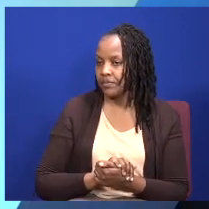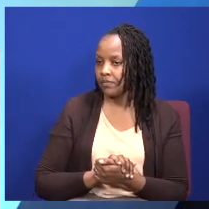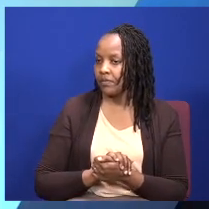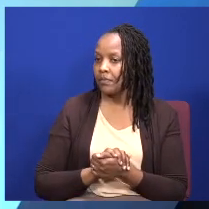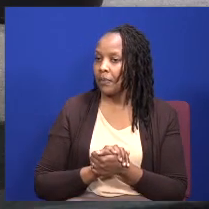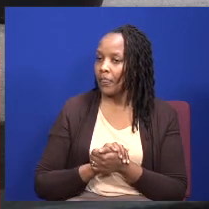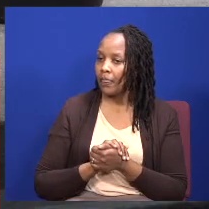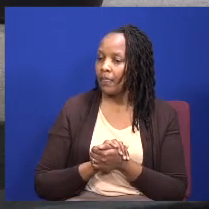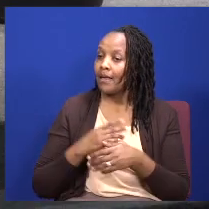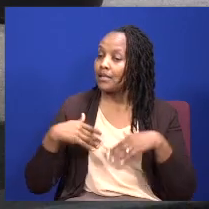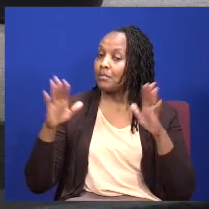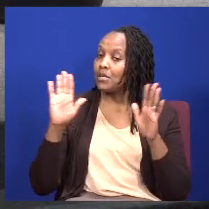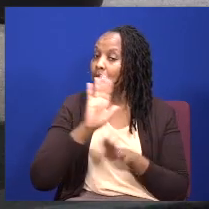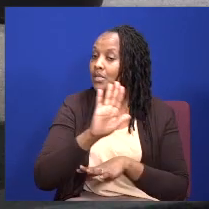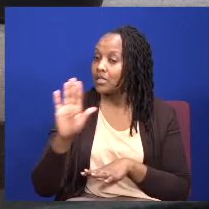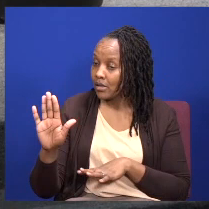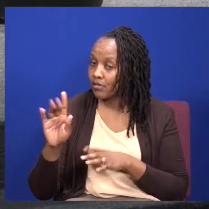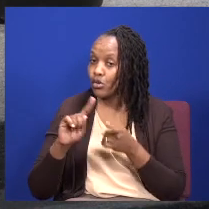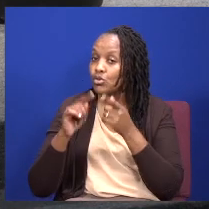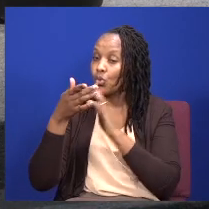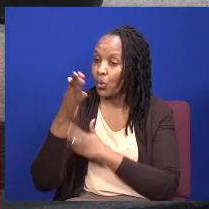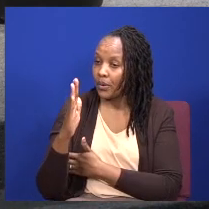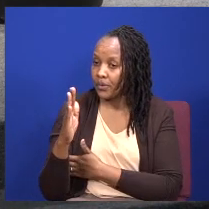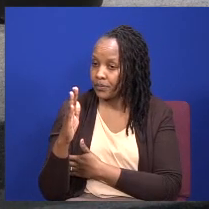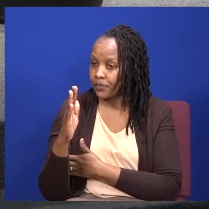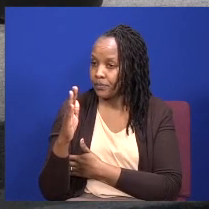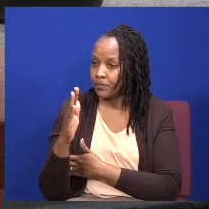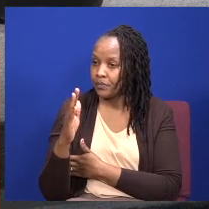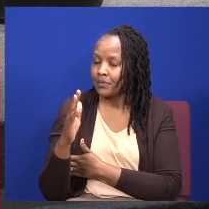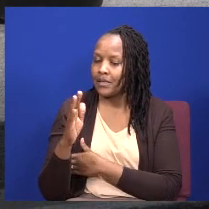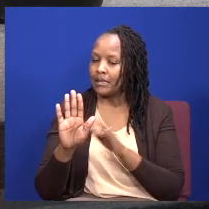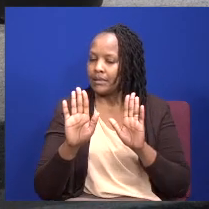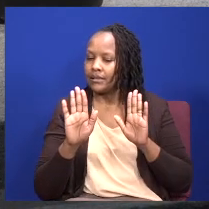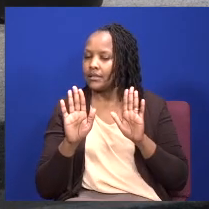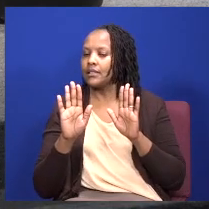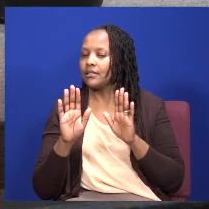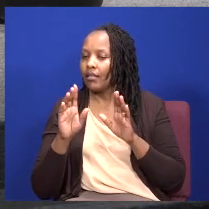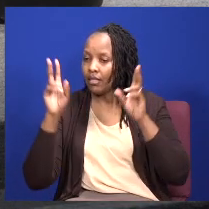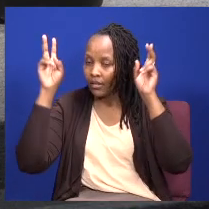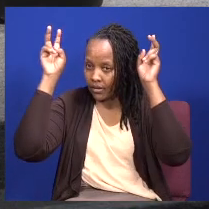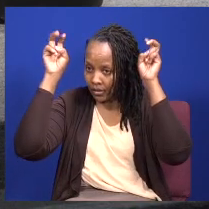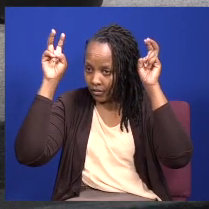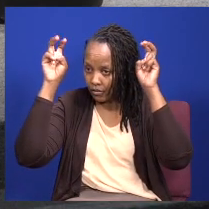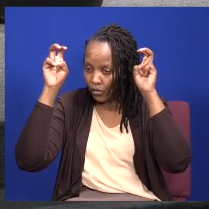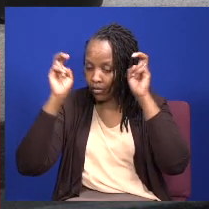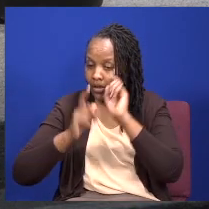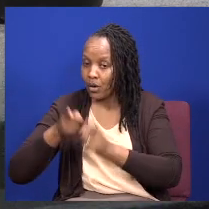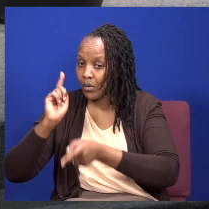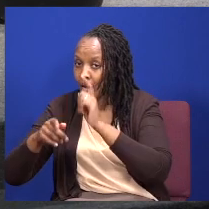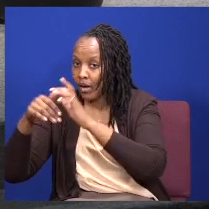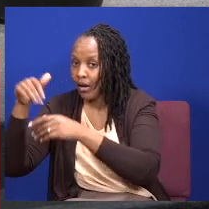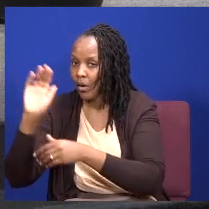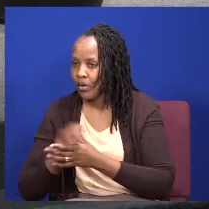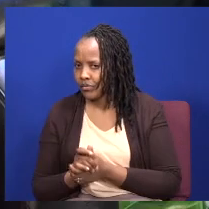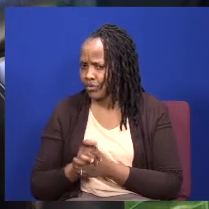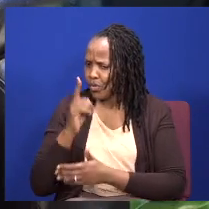says, submit yourselves then to God. Resist the devil and he'll flee away from you. So what do you get from this